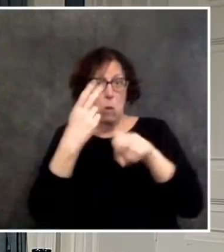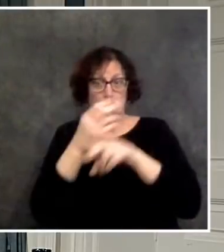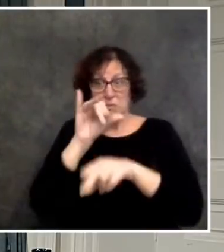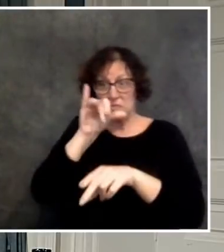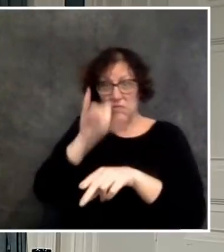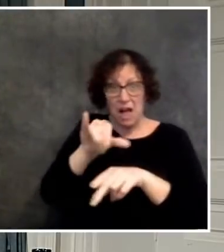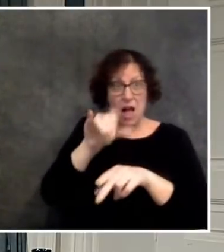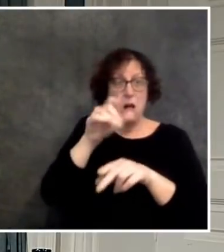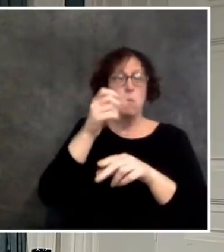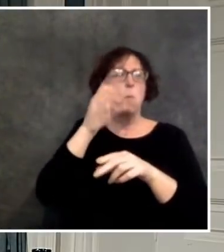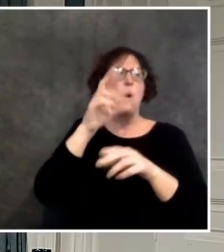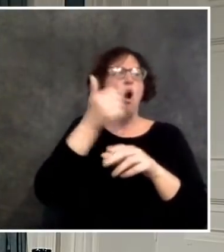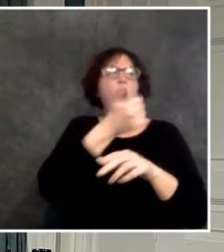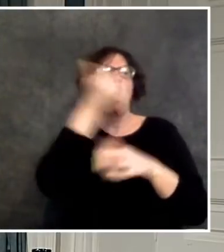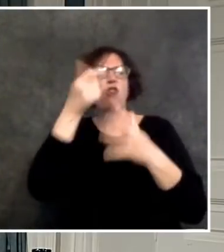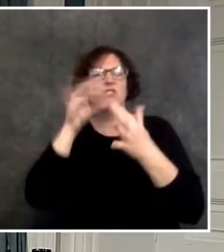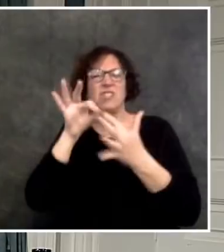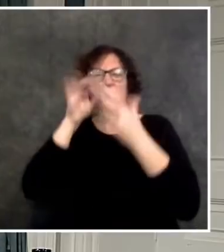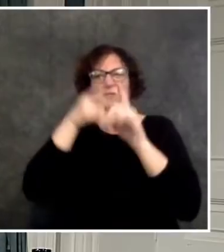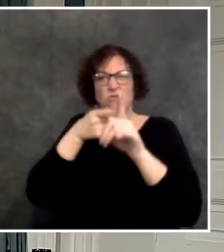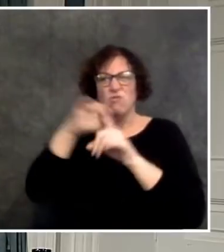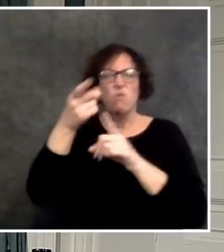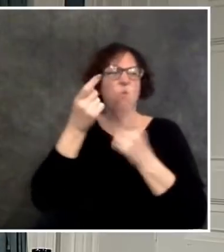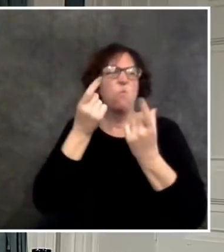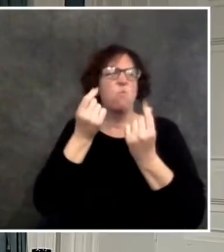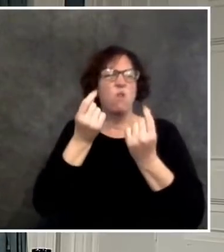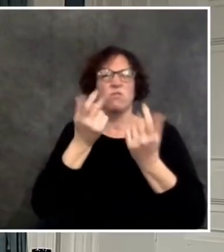them? How can you sanitize